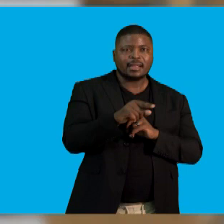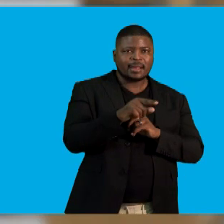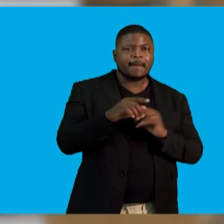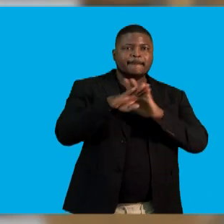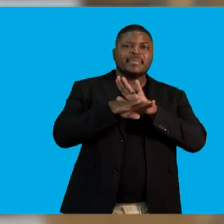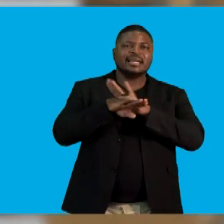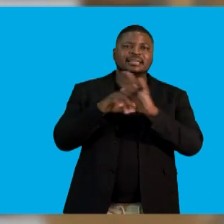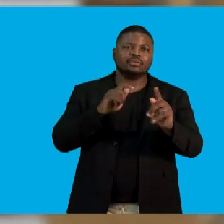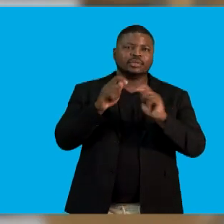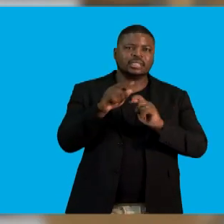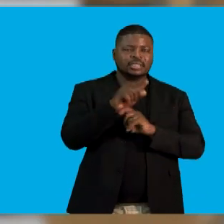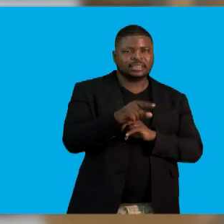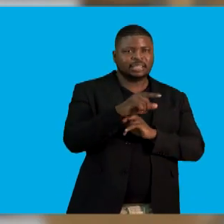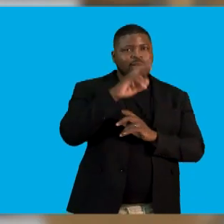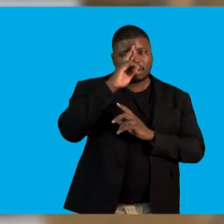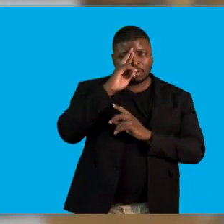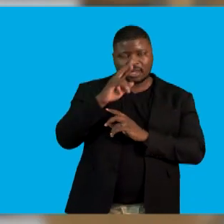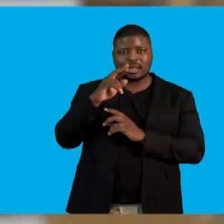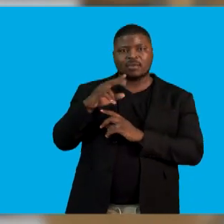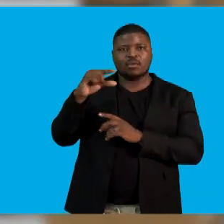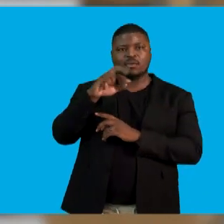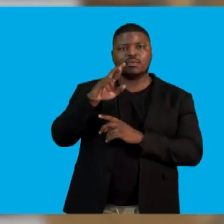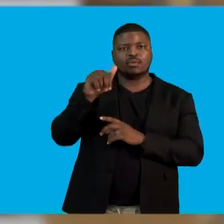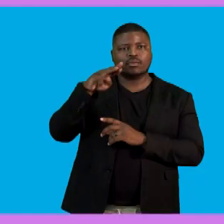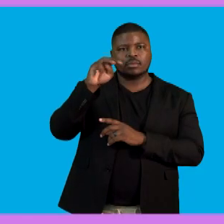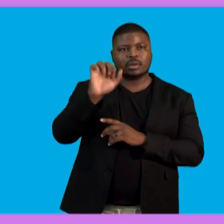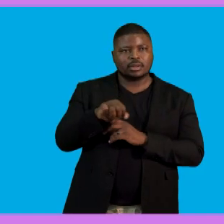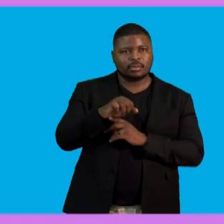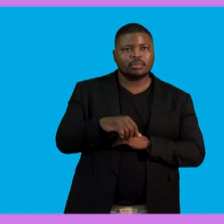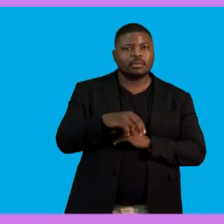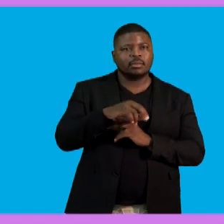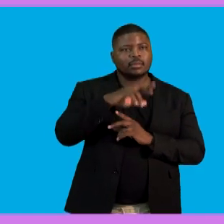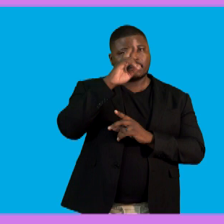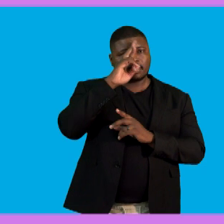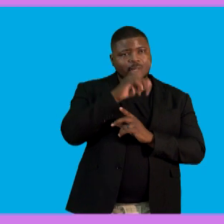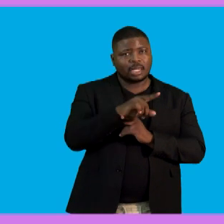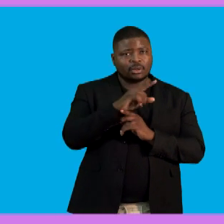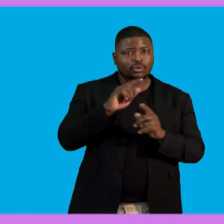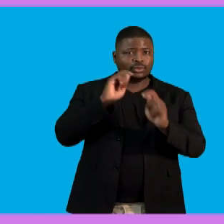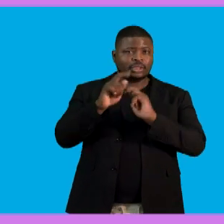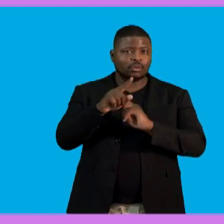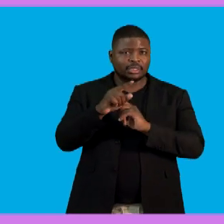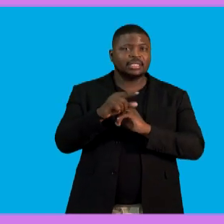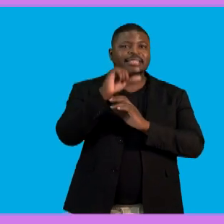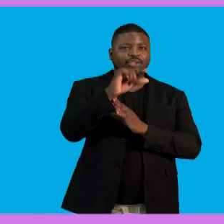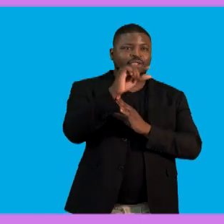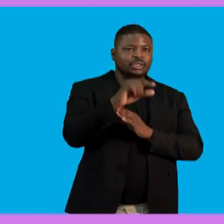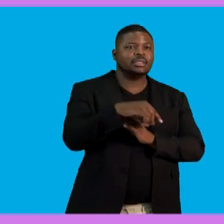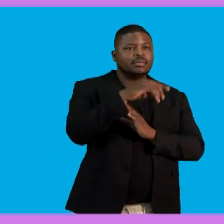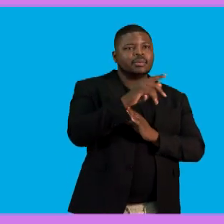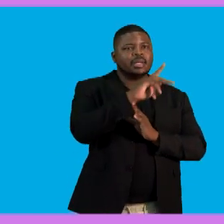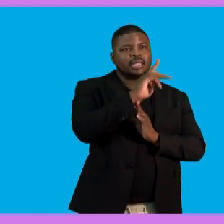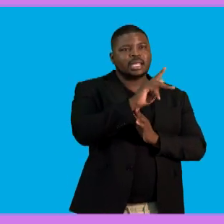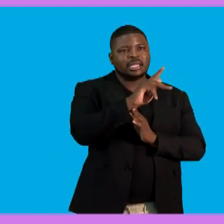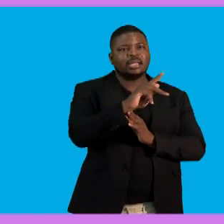for mass and weight is grams. So now Keke hates doing geography during cold